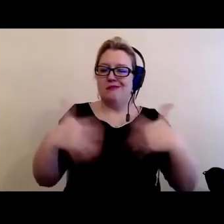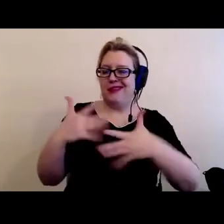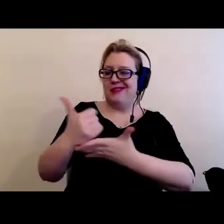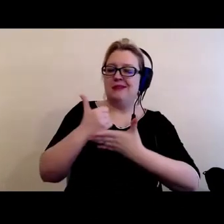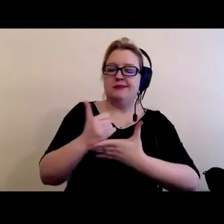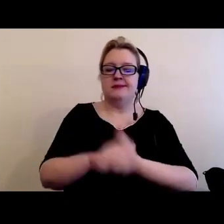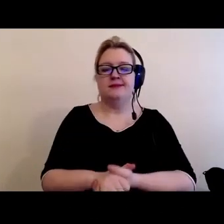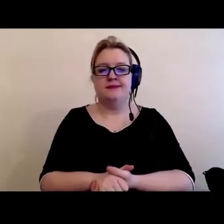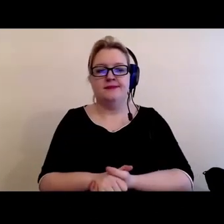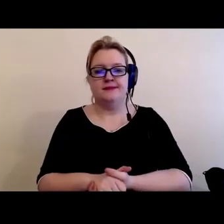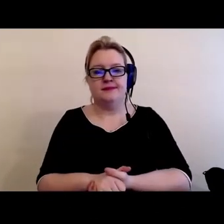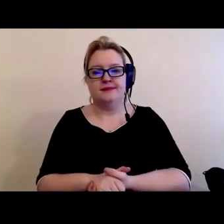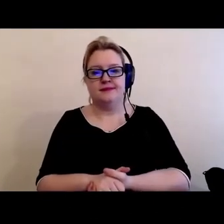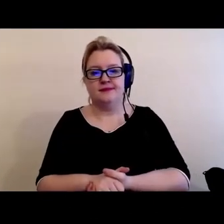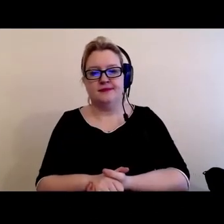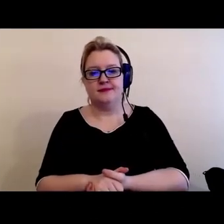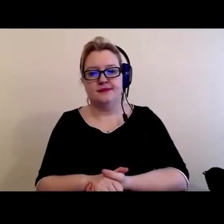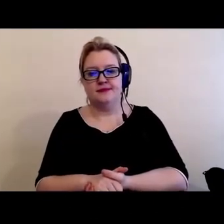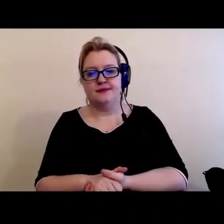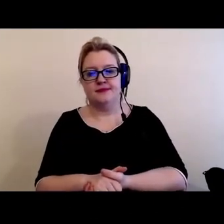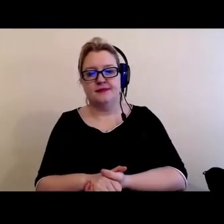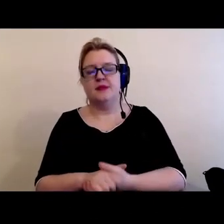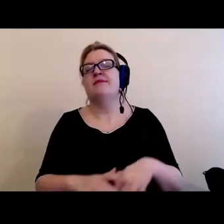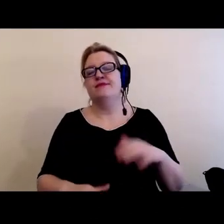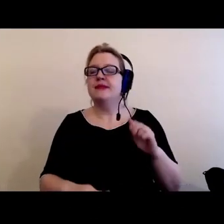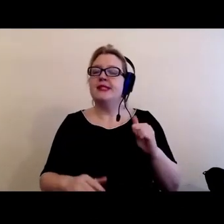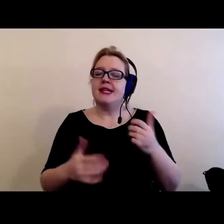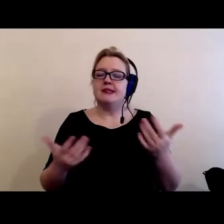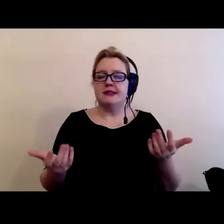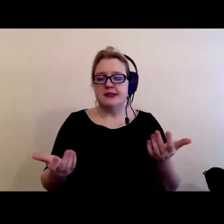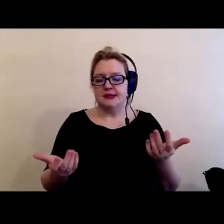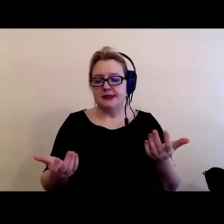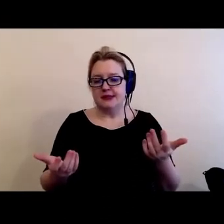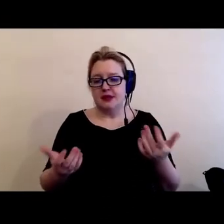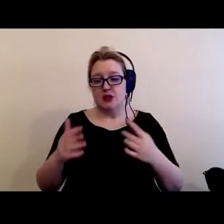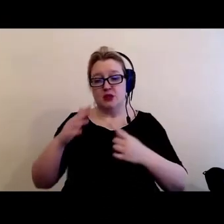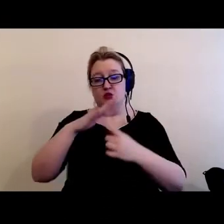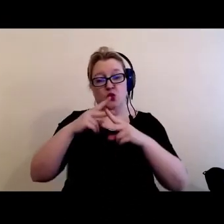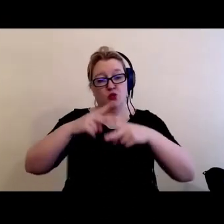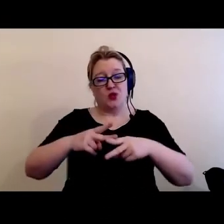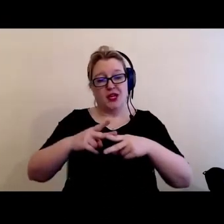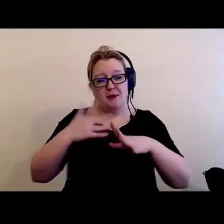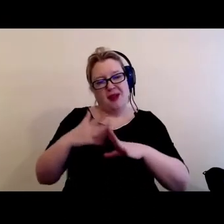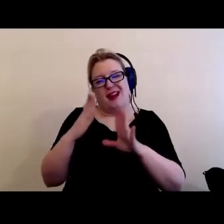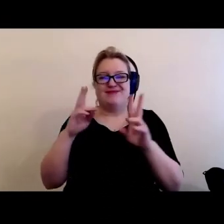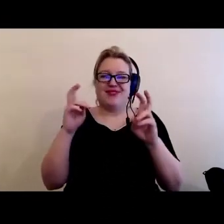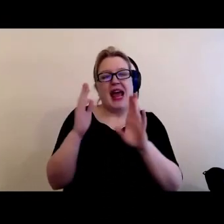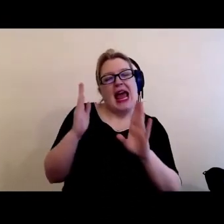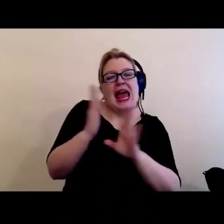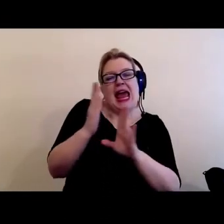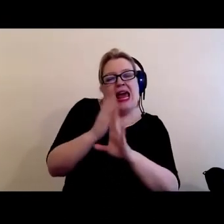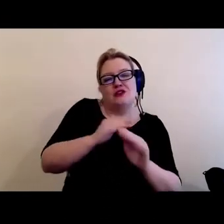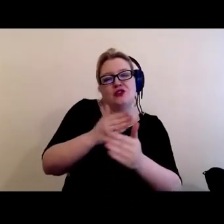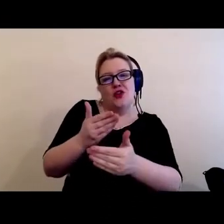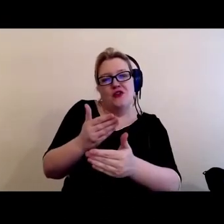Yes, I think so. I think we've definitely seen in the last year, sort of social care was quite often a hidden service. People, you know, going in and